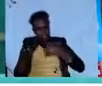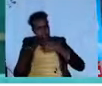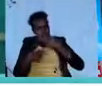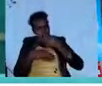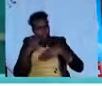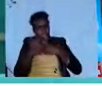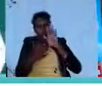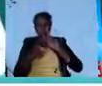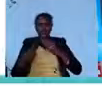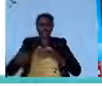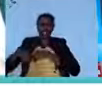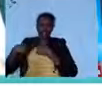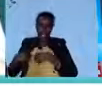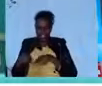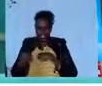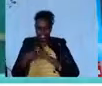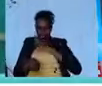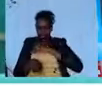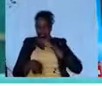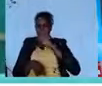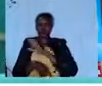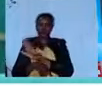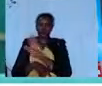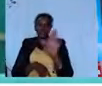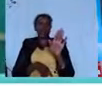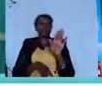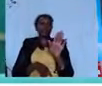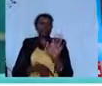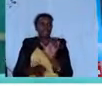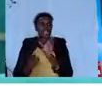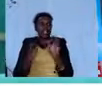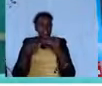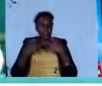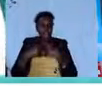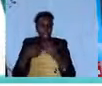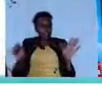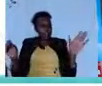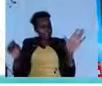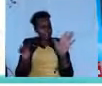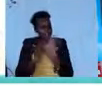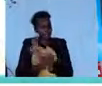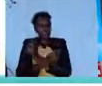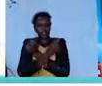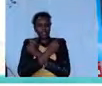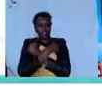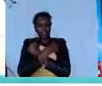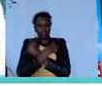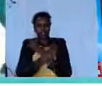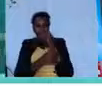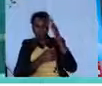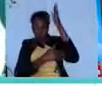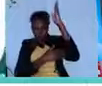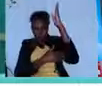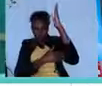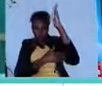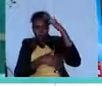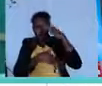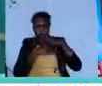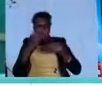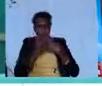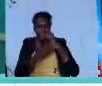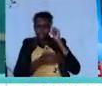your heart, with all your soul. If you have a complete love of God, all your